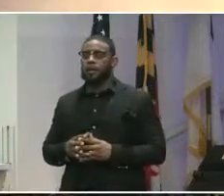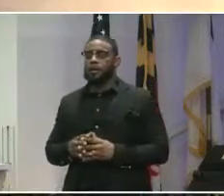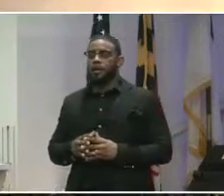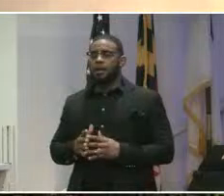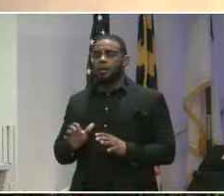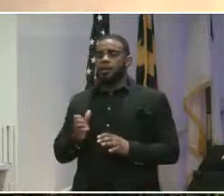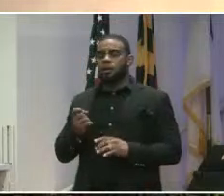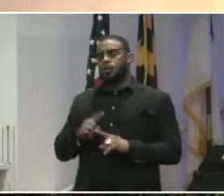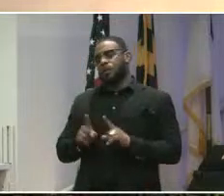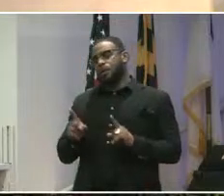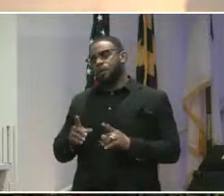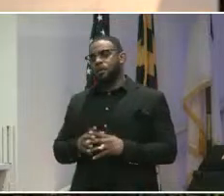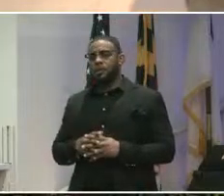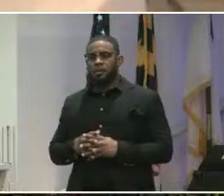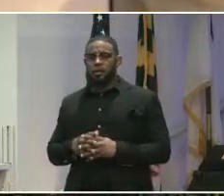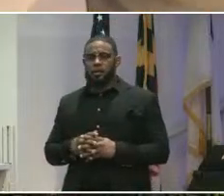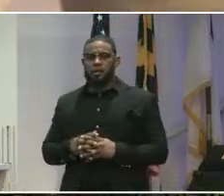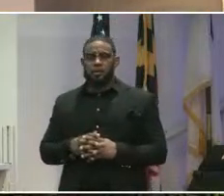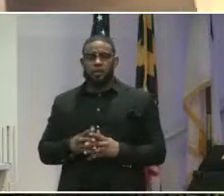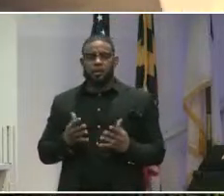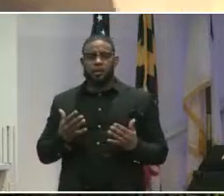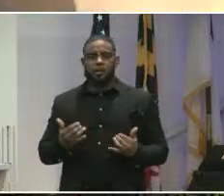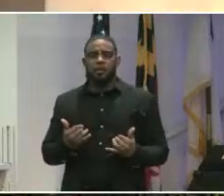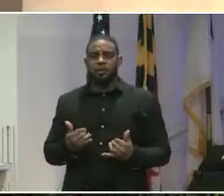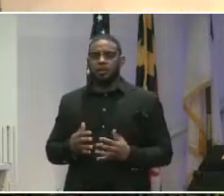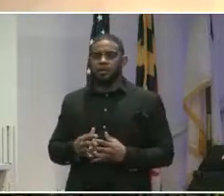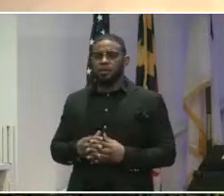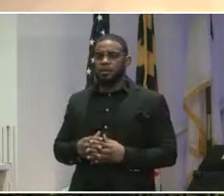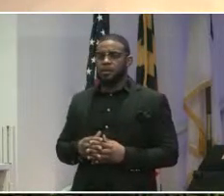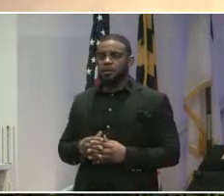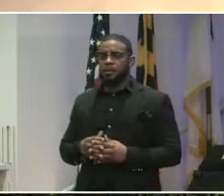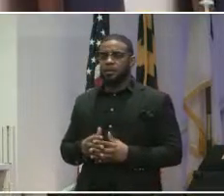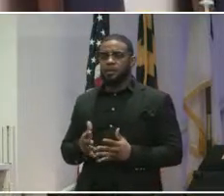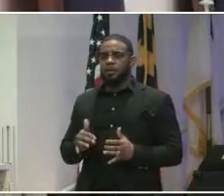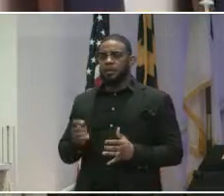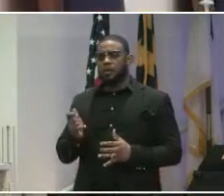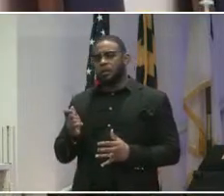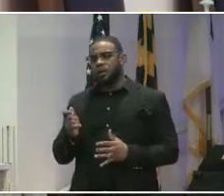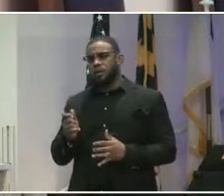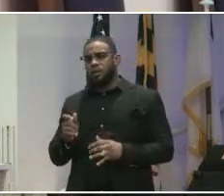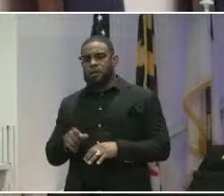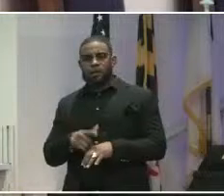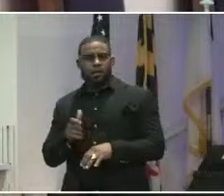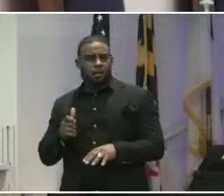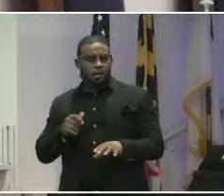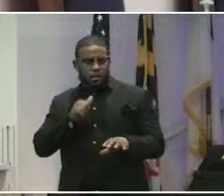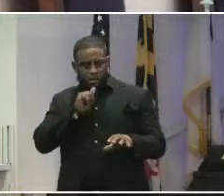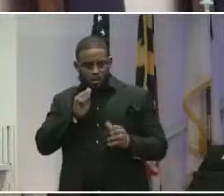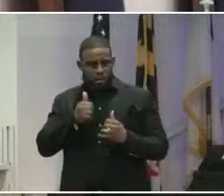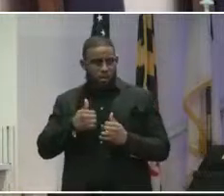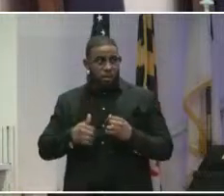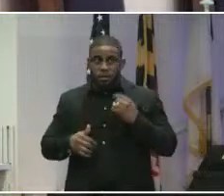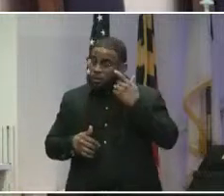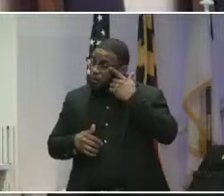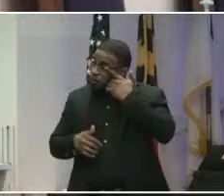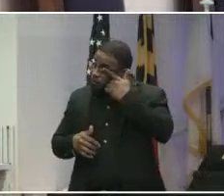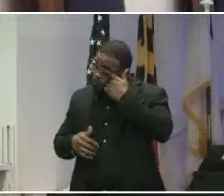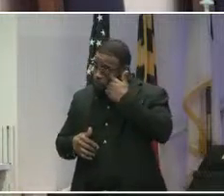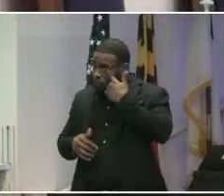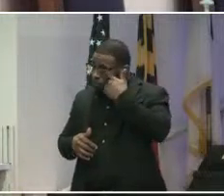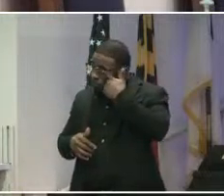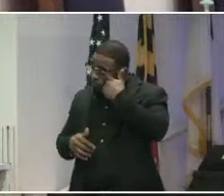I'm gonna do a little different today. May take just a little while long. Y'all bear with me.